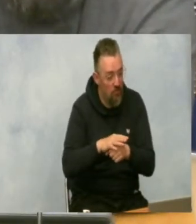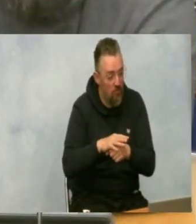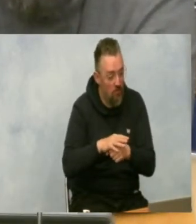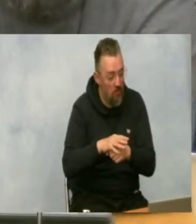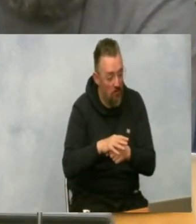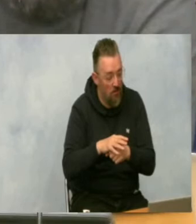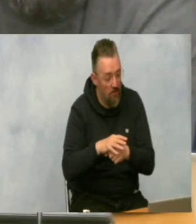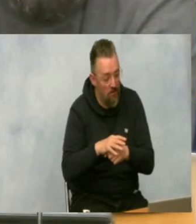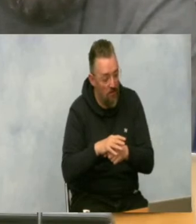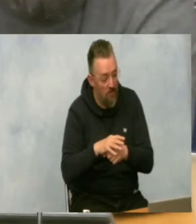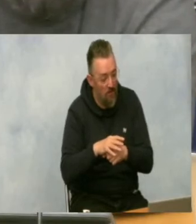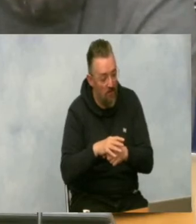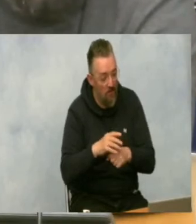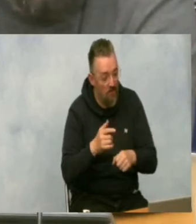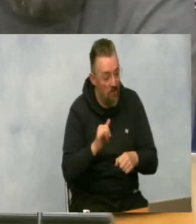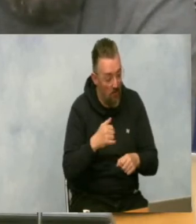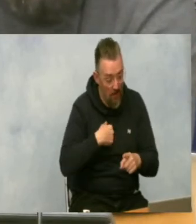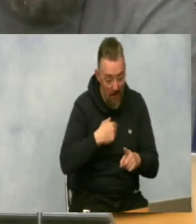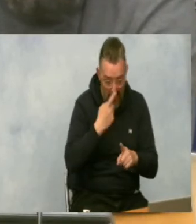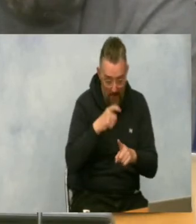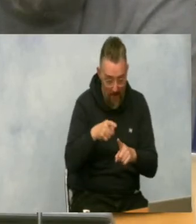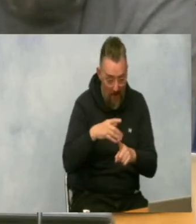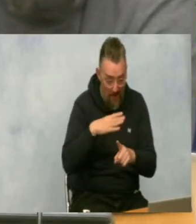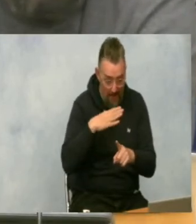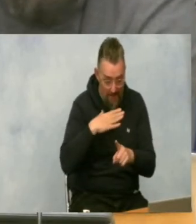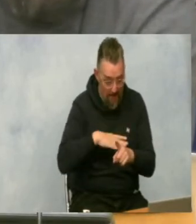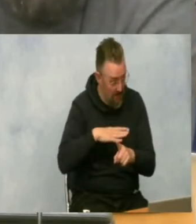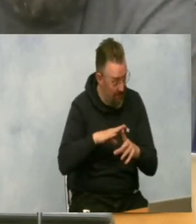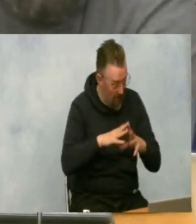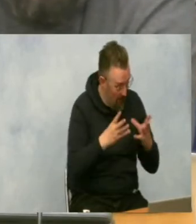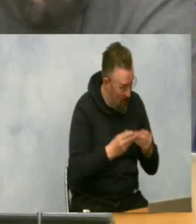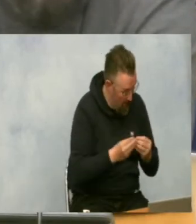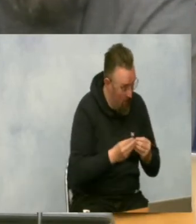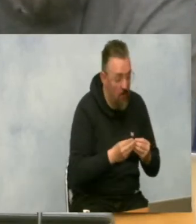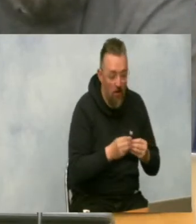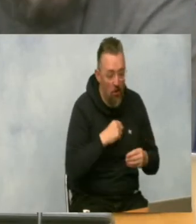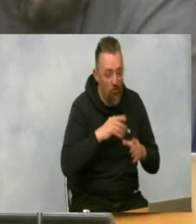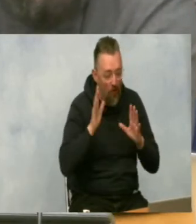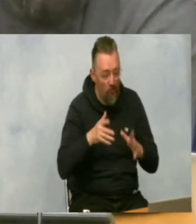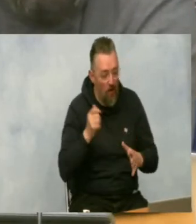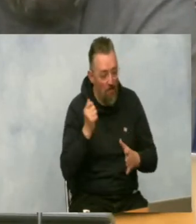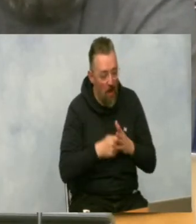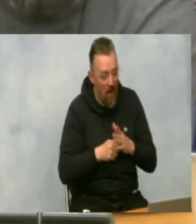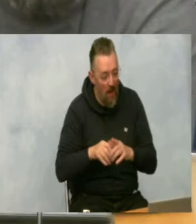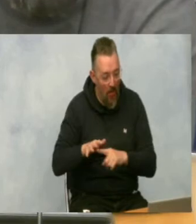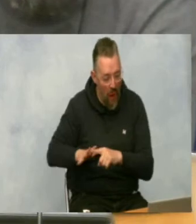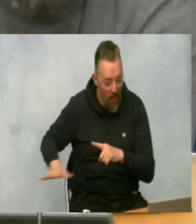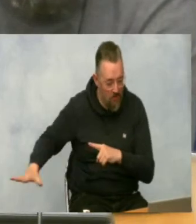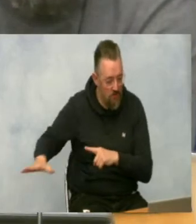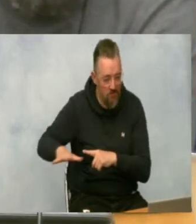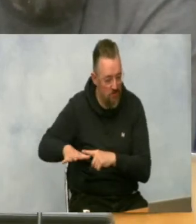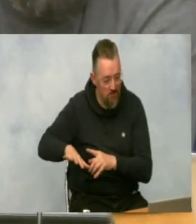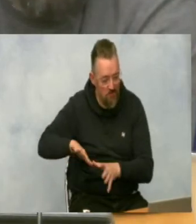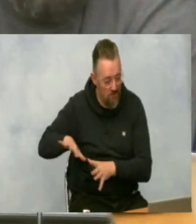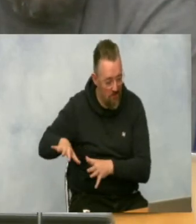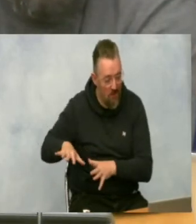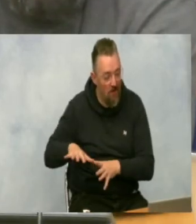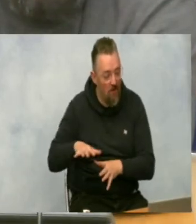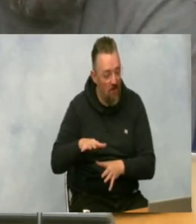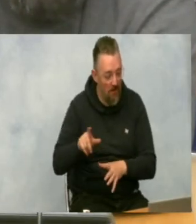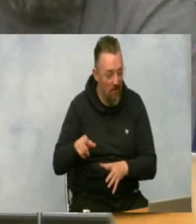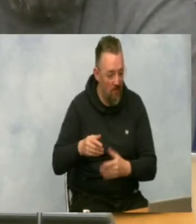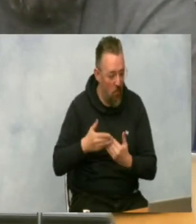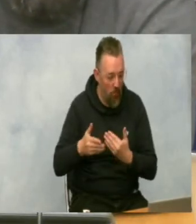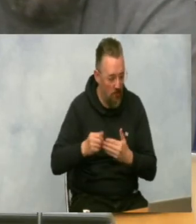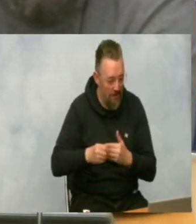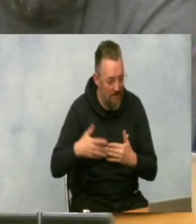properties, and where we can satisfy this without kind of having to go and purchase land elsewhere or go through a much more expensive